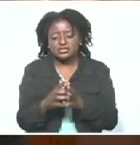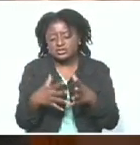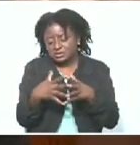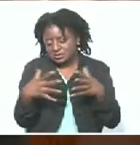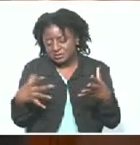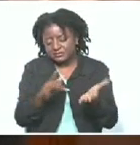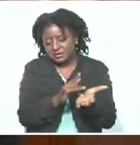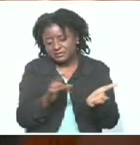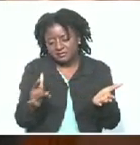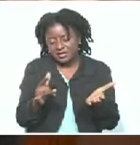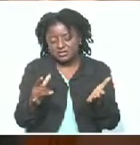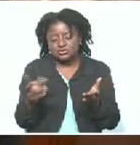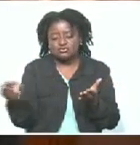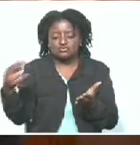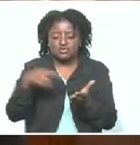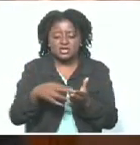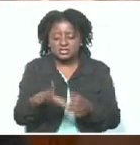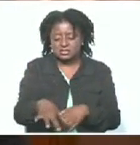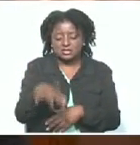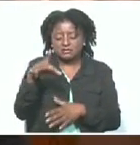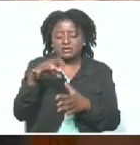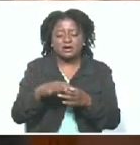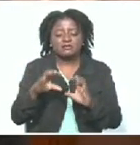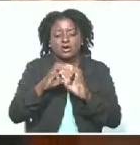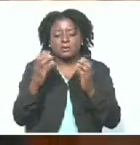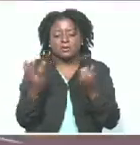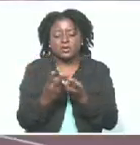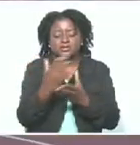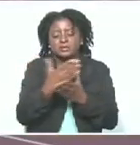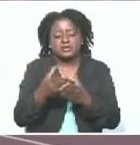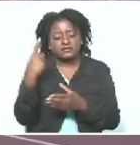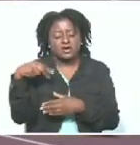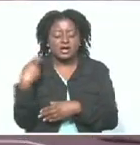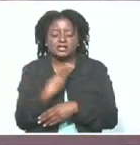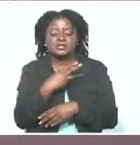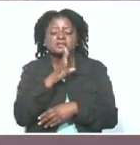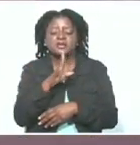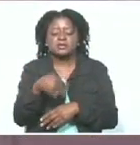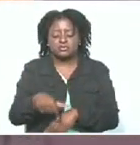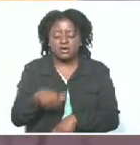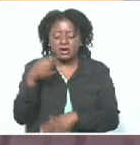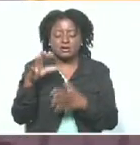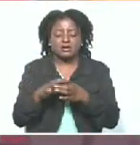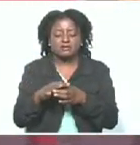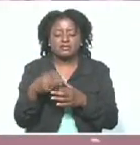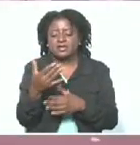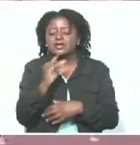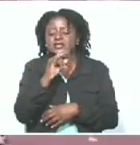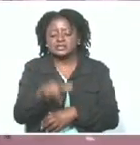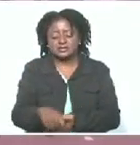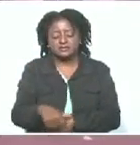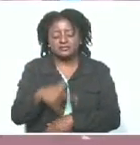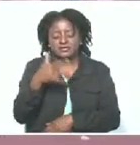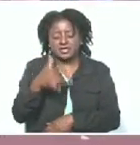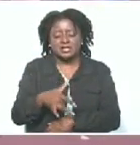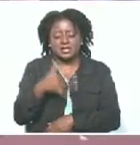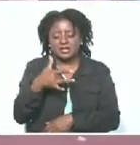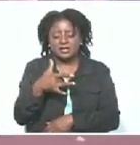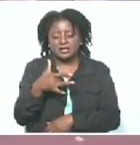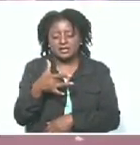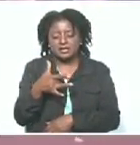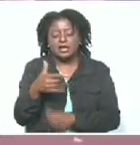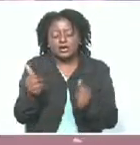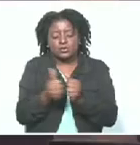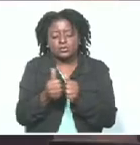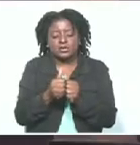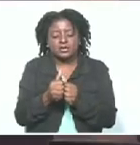advantage, a rediscovery of the Commonwealth, and it's something for us to be proud of. There is a feeling that in the presence of Her Majesty,